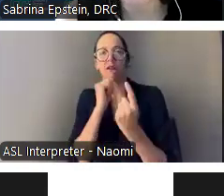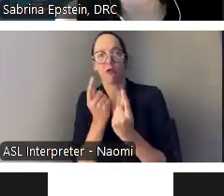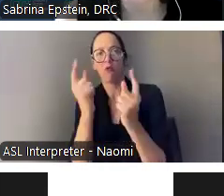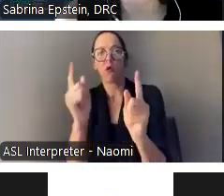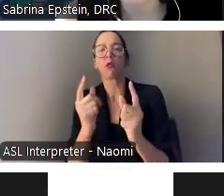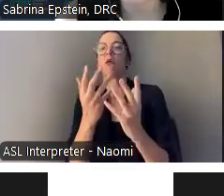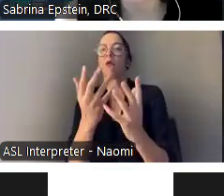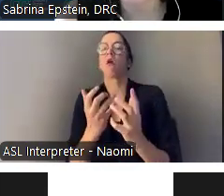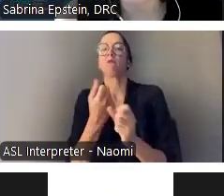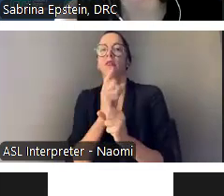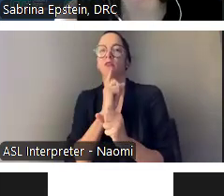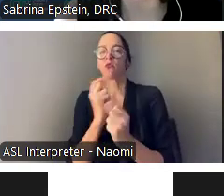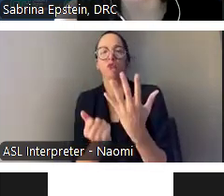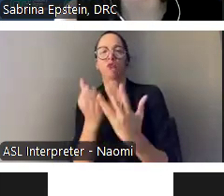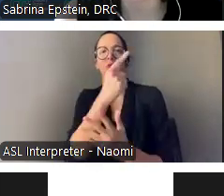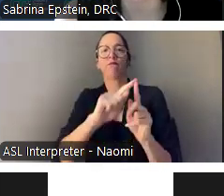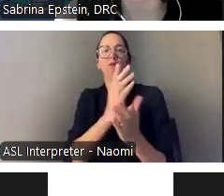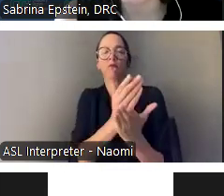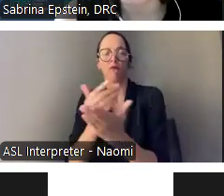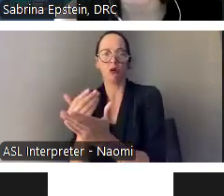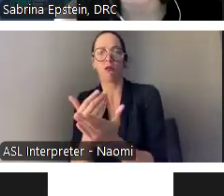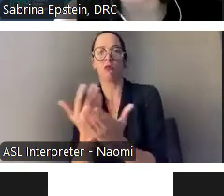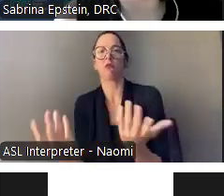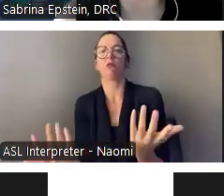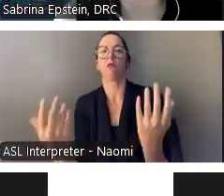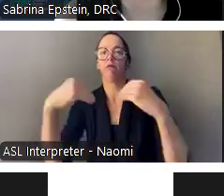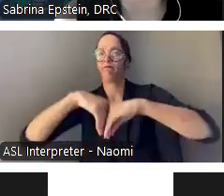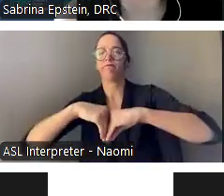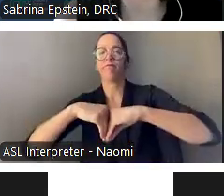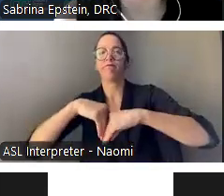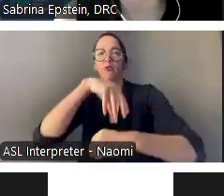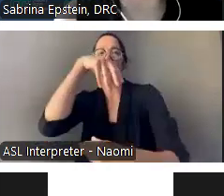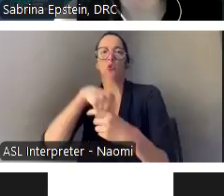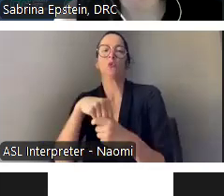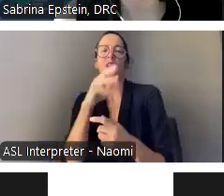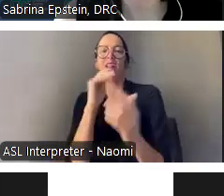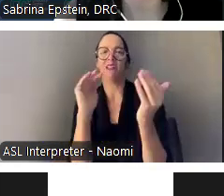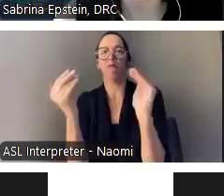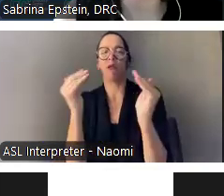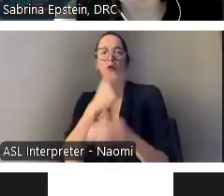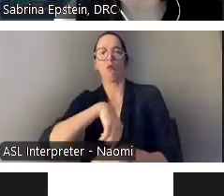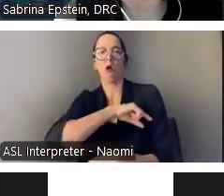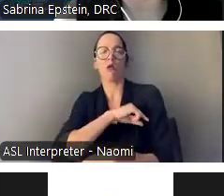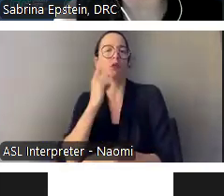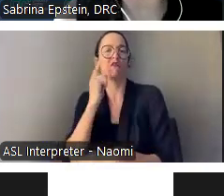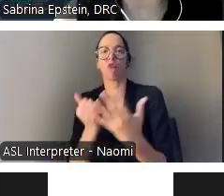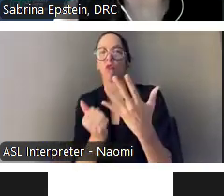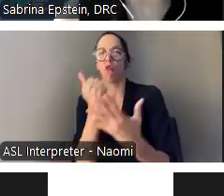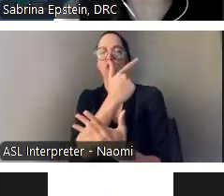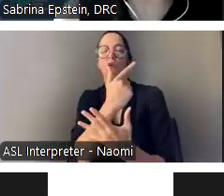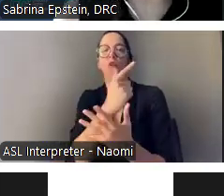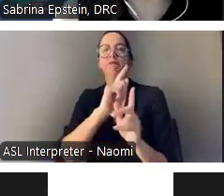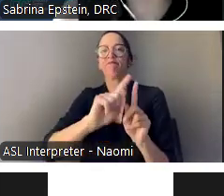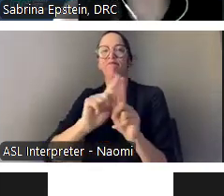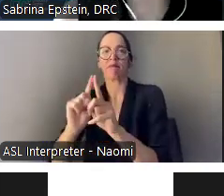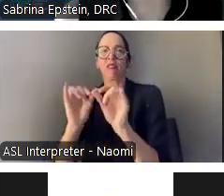those silos and instead be able to compare quality across the different systems. And I'll pass it to Megan to see if she has